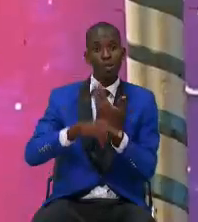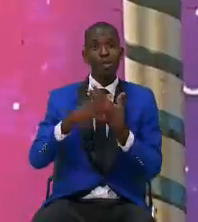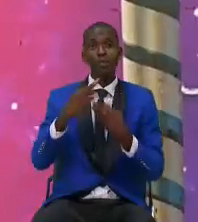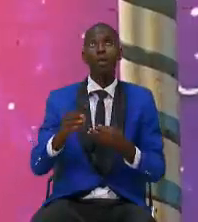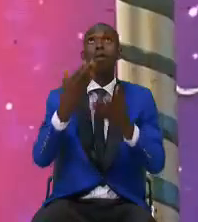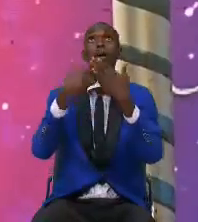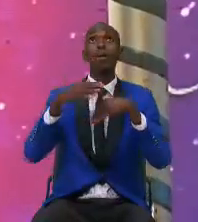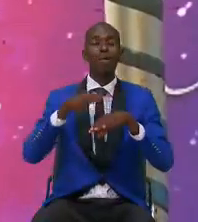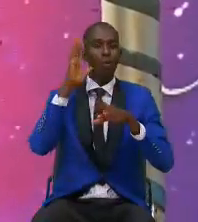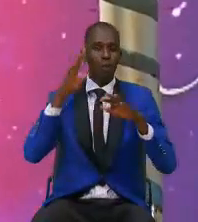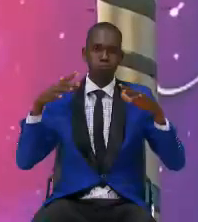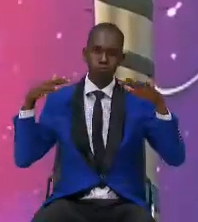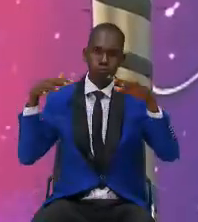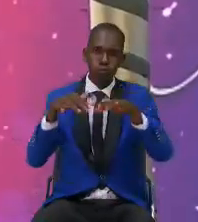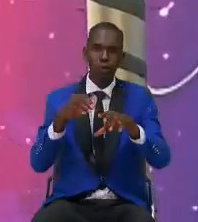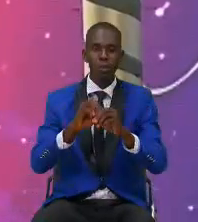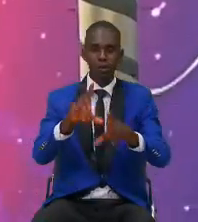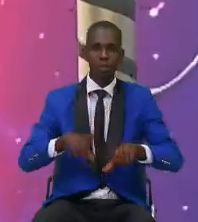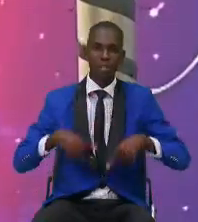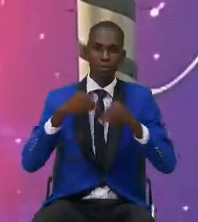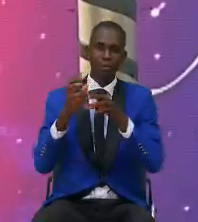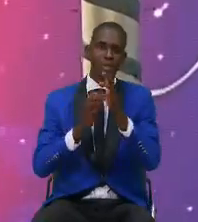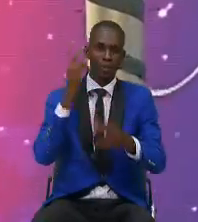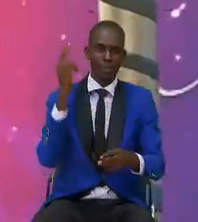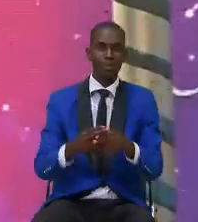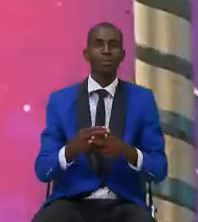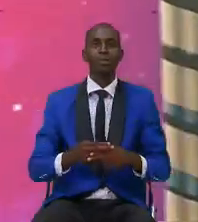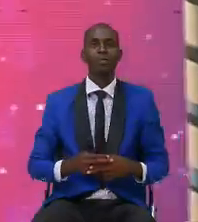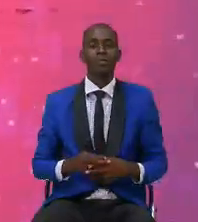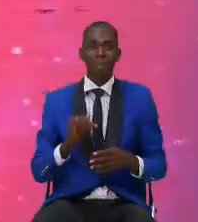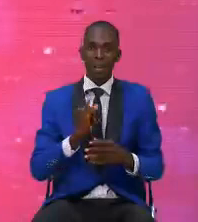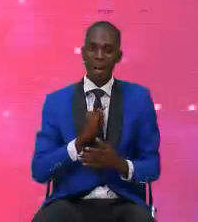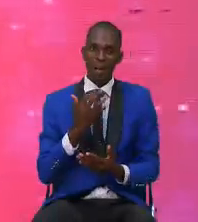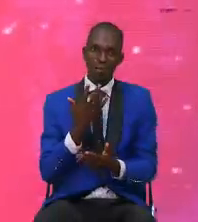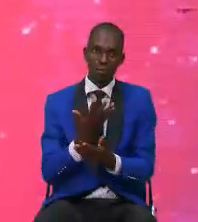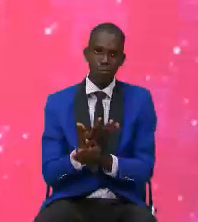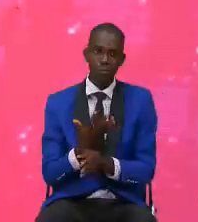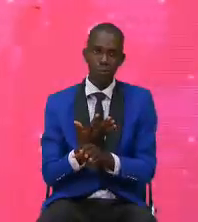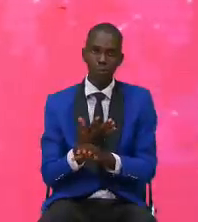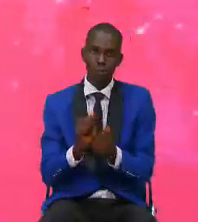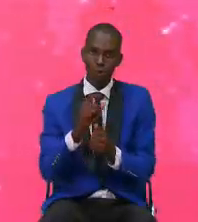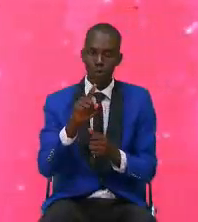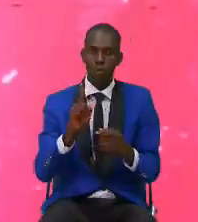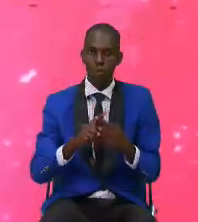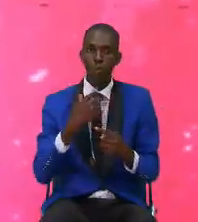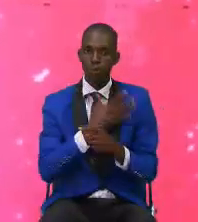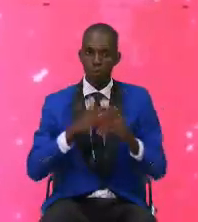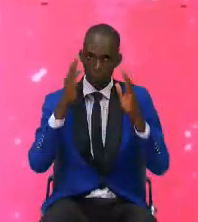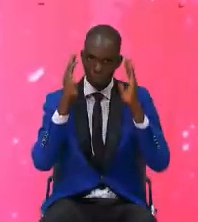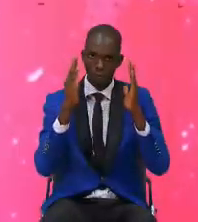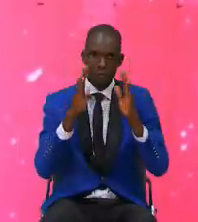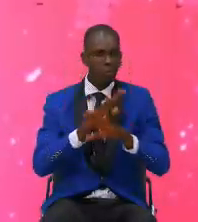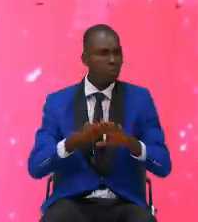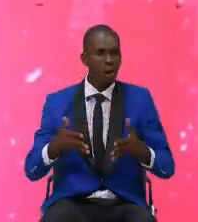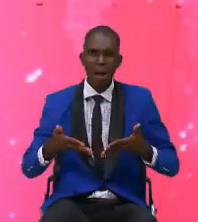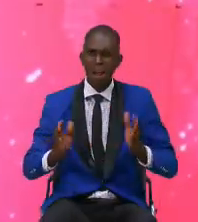your life in Jesus' name. I plead with you to pay attention. Not to allow